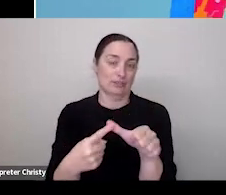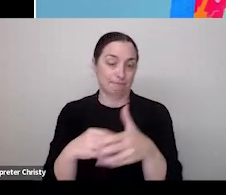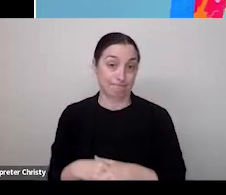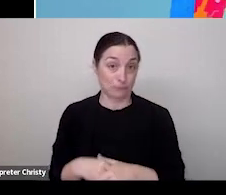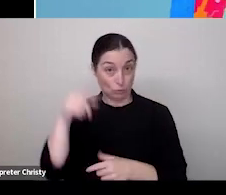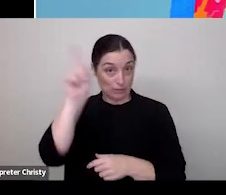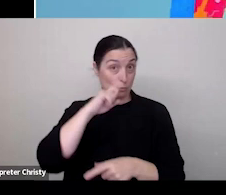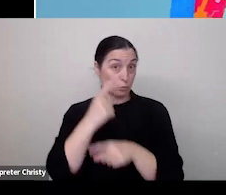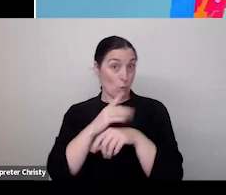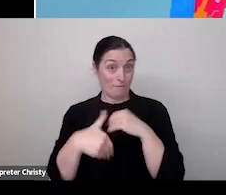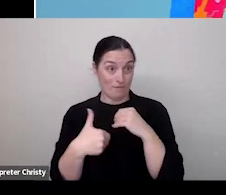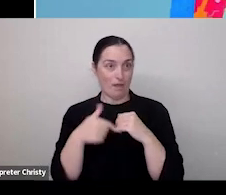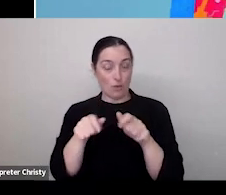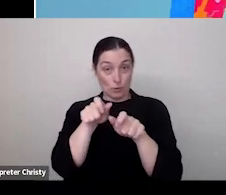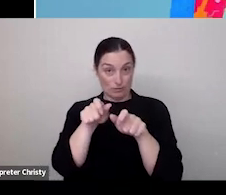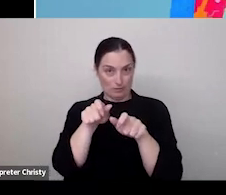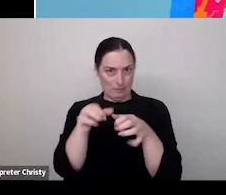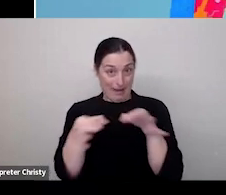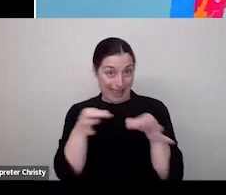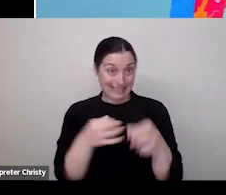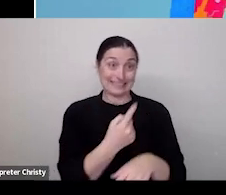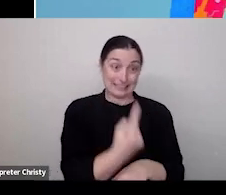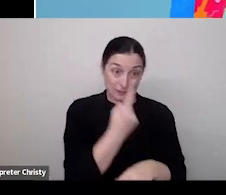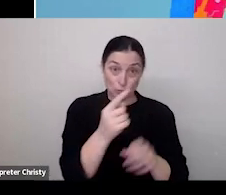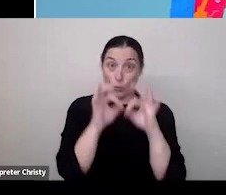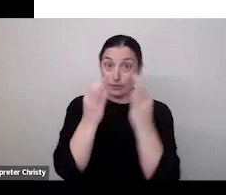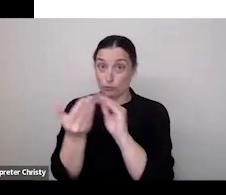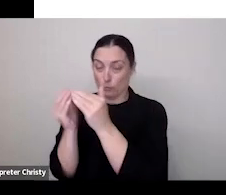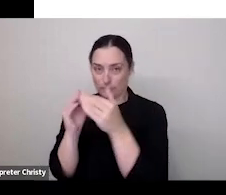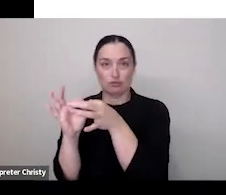these plans all are interconnected. Next slide, please.